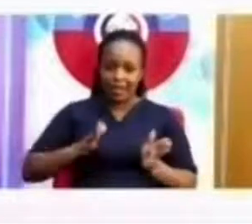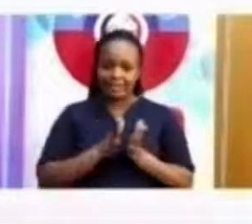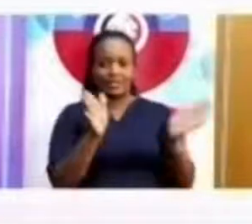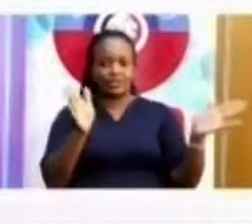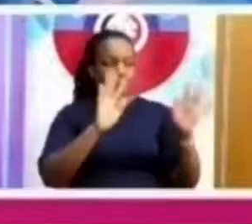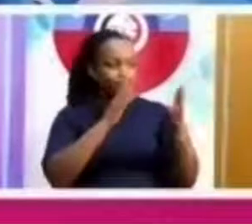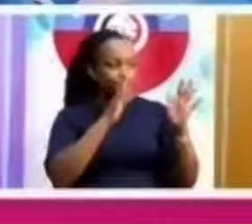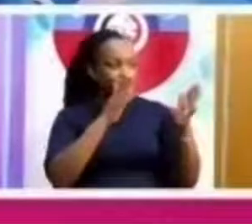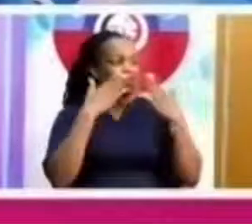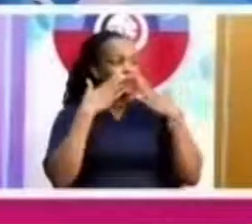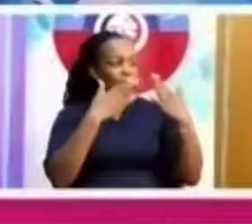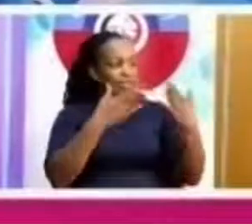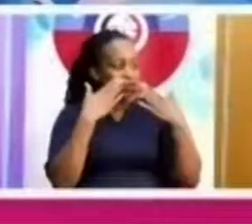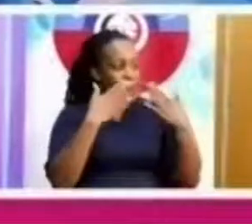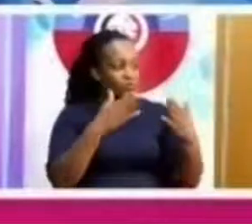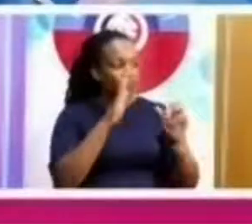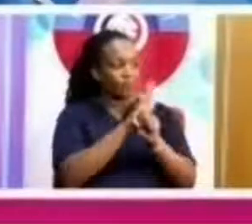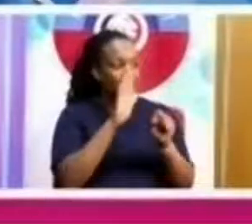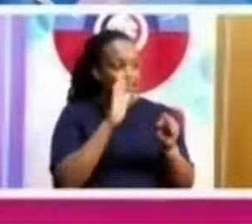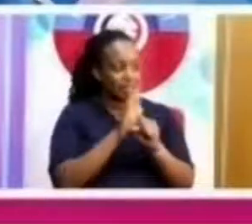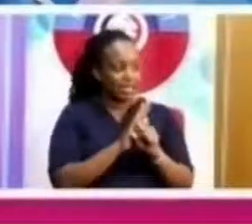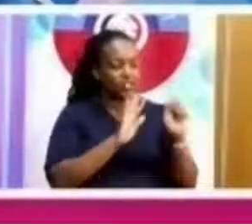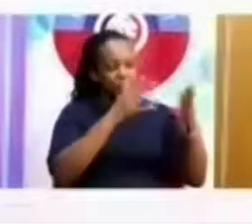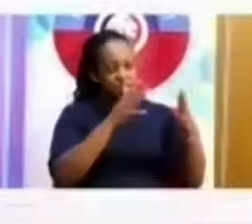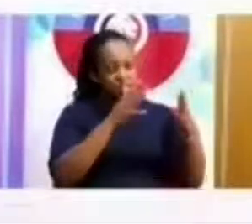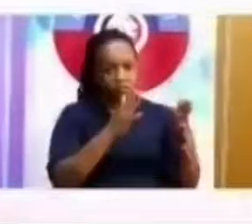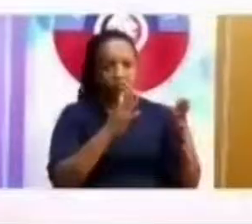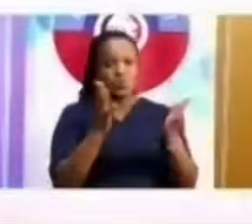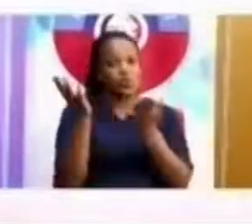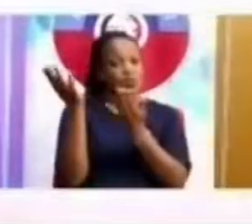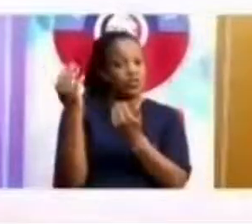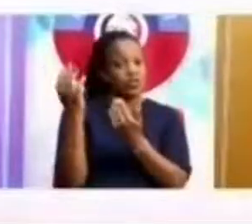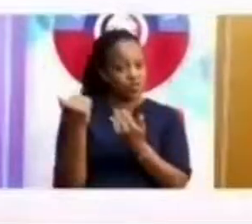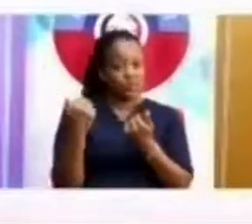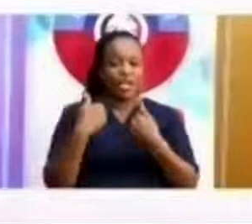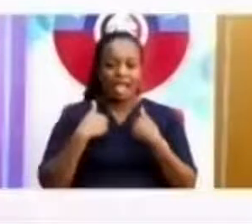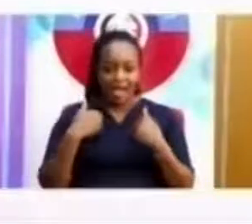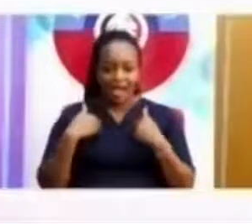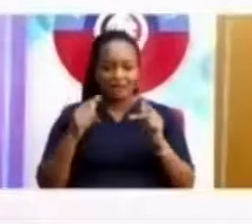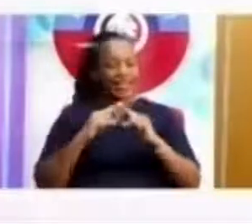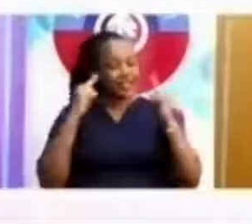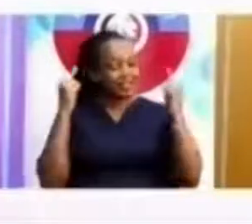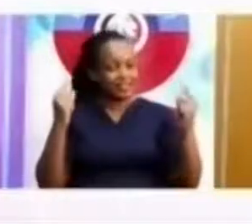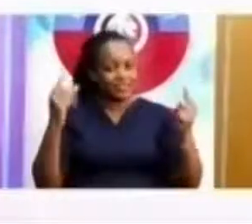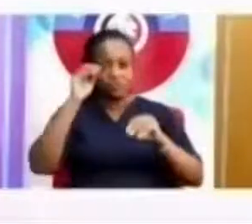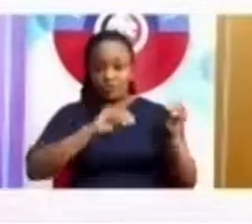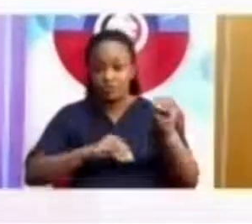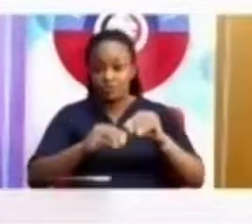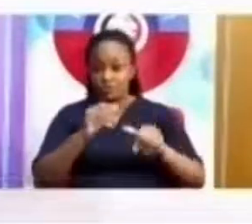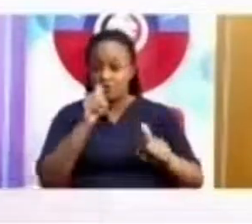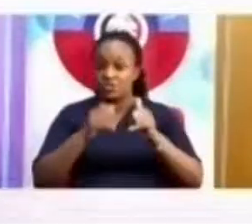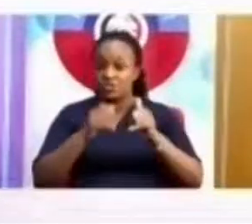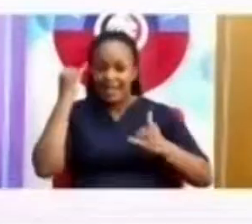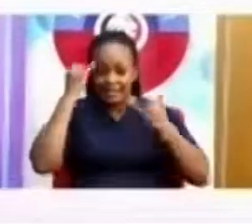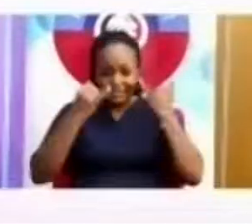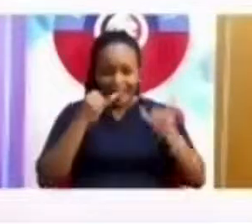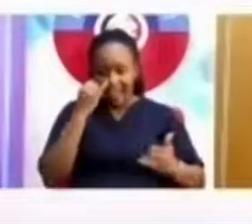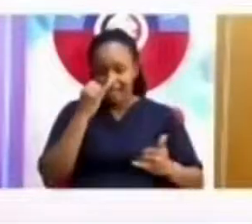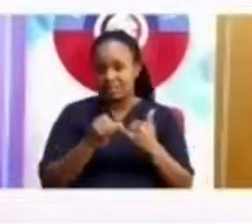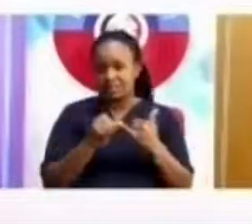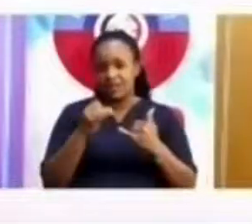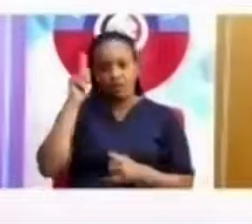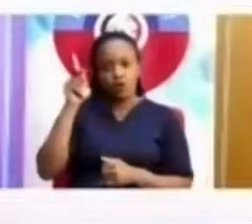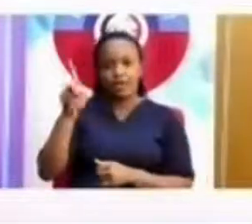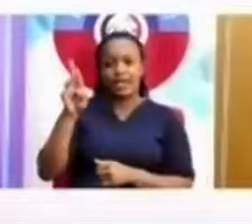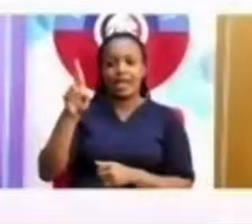much. Congratulations, and we look forward to the great contribution you will give on behalf of the country, on behalf of the KRA, and